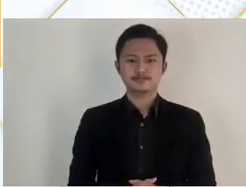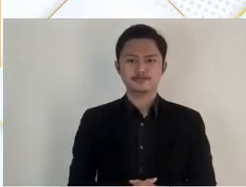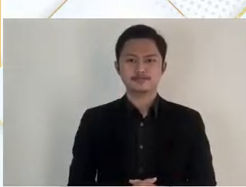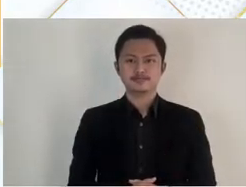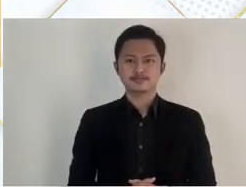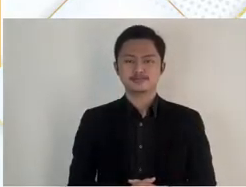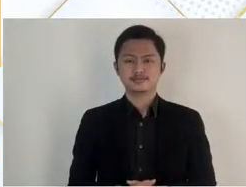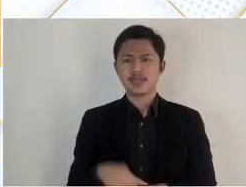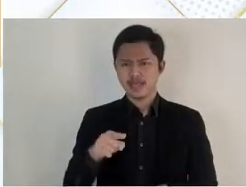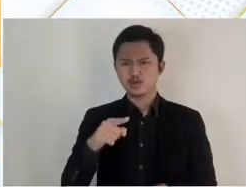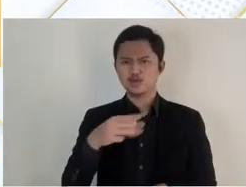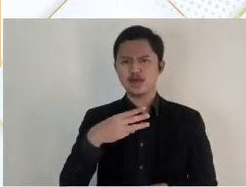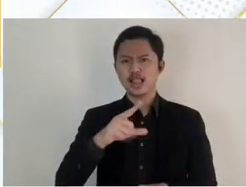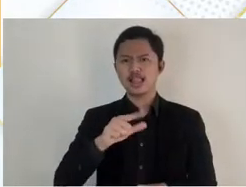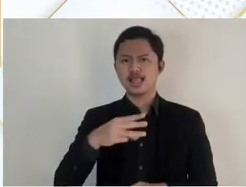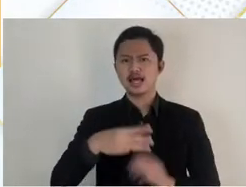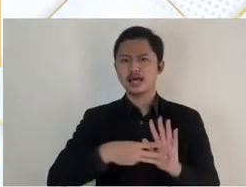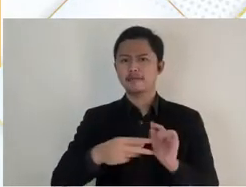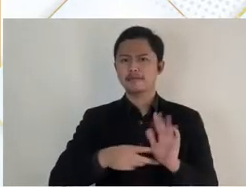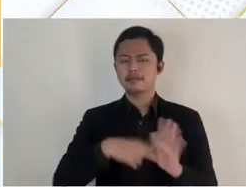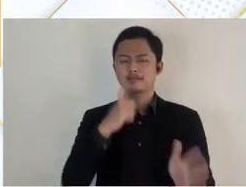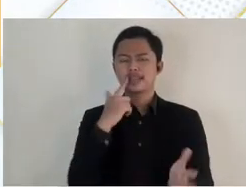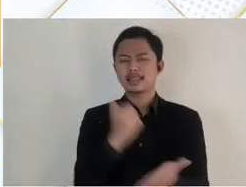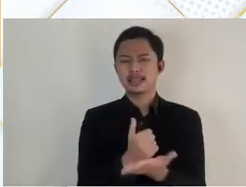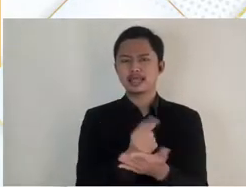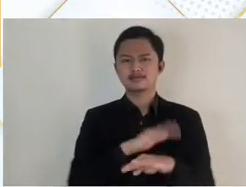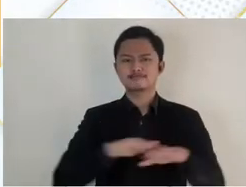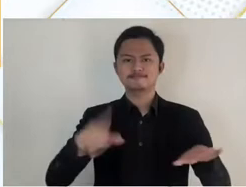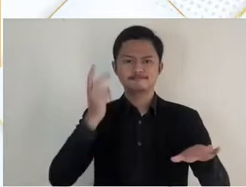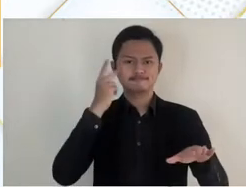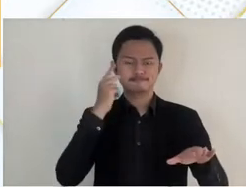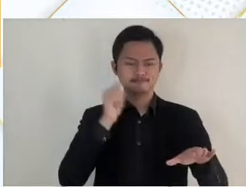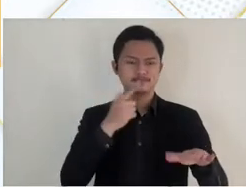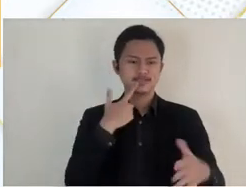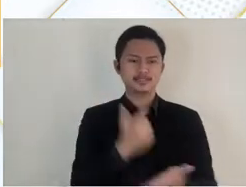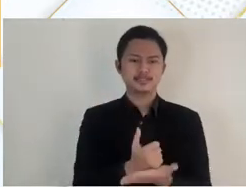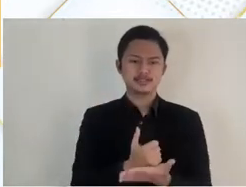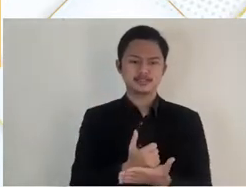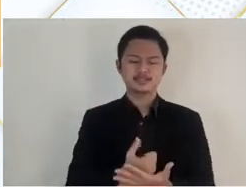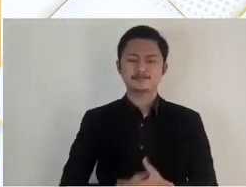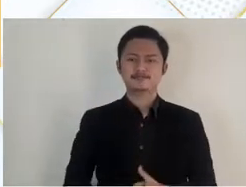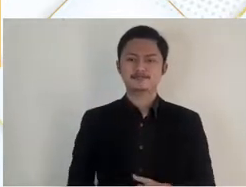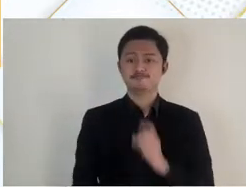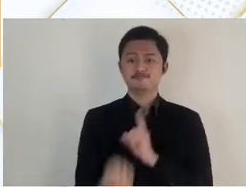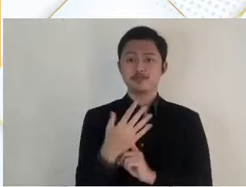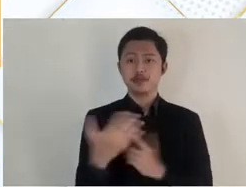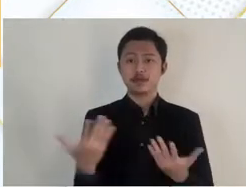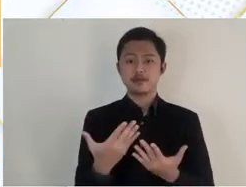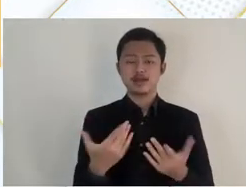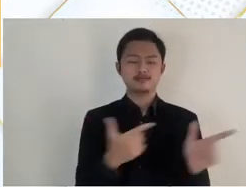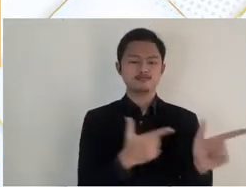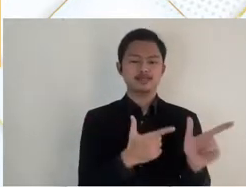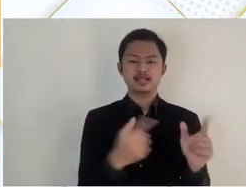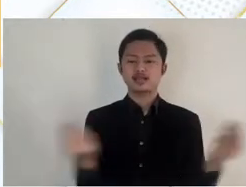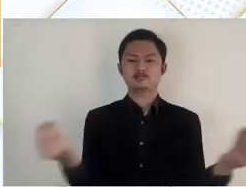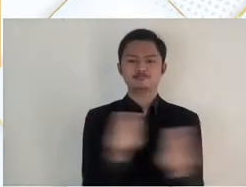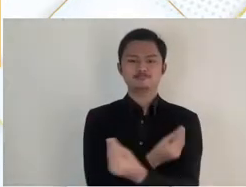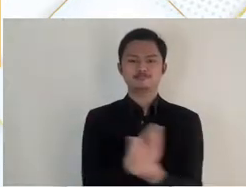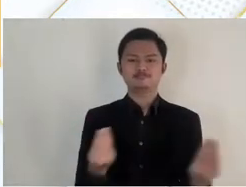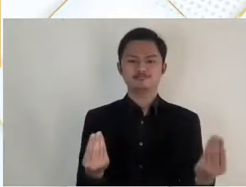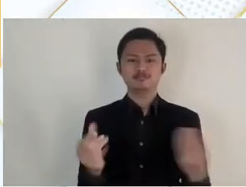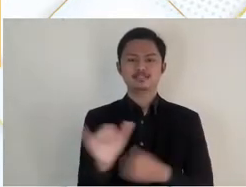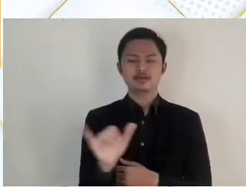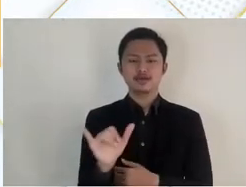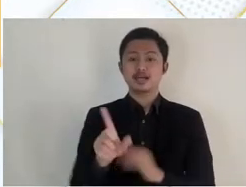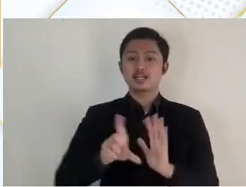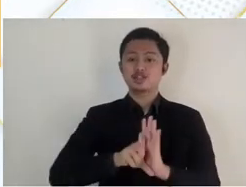element of peacekeeping. And we know that there are some lessons learned that have had positive effects in both militaries as well. But if we take the example